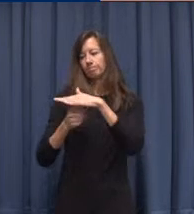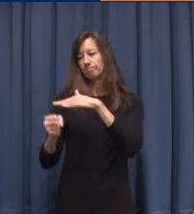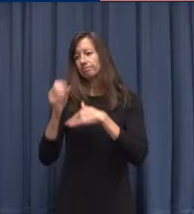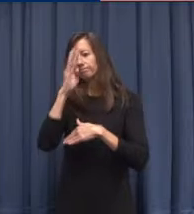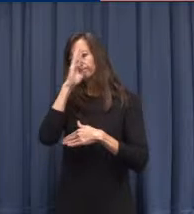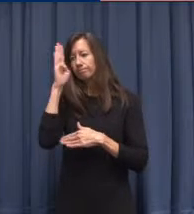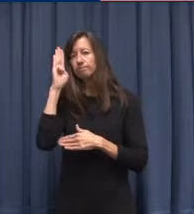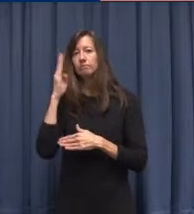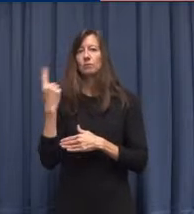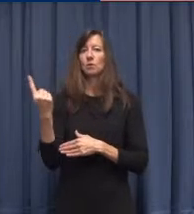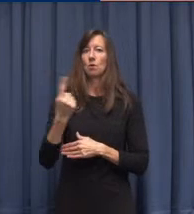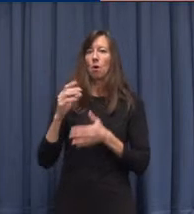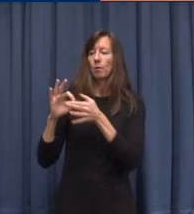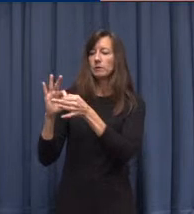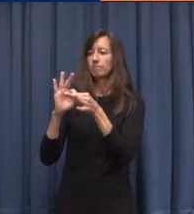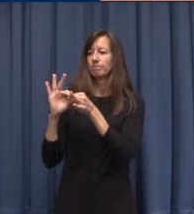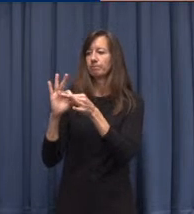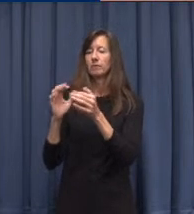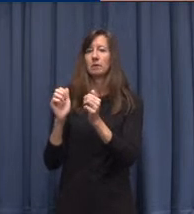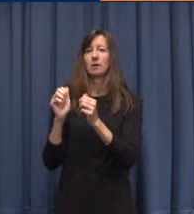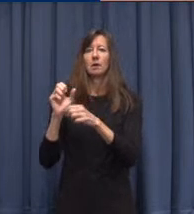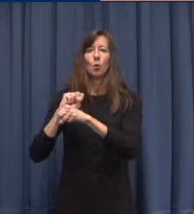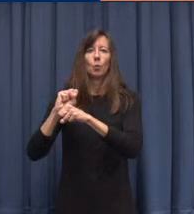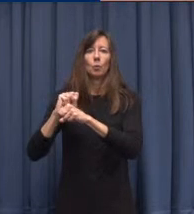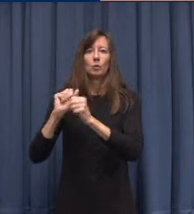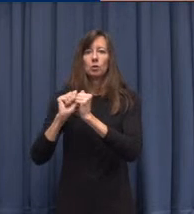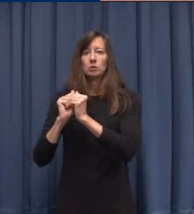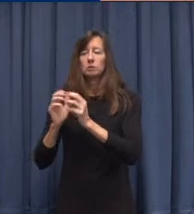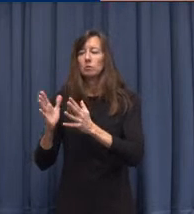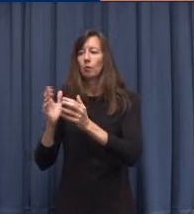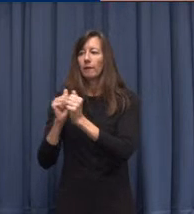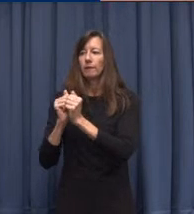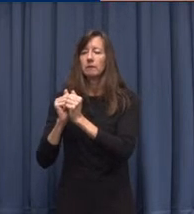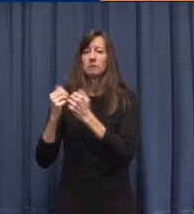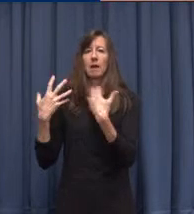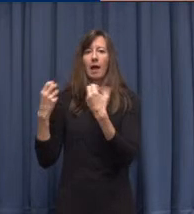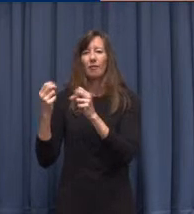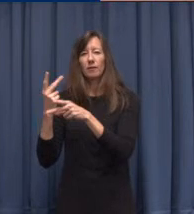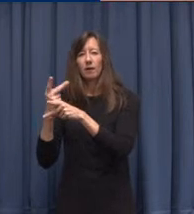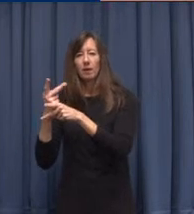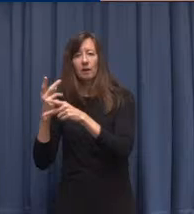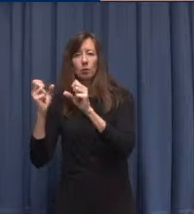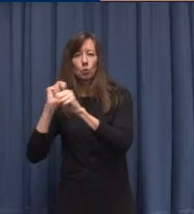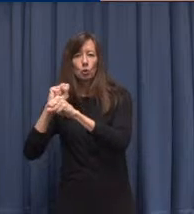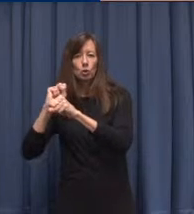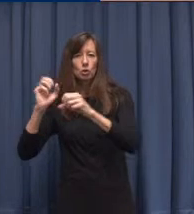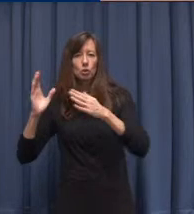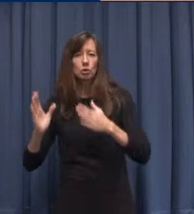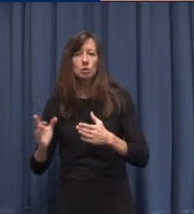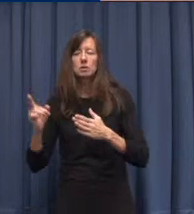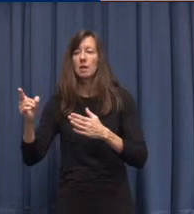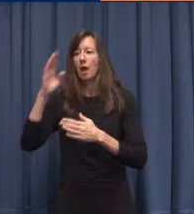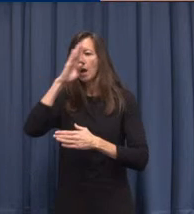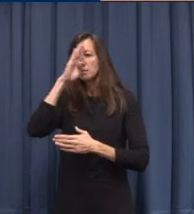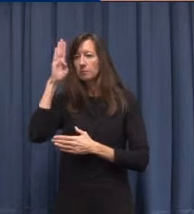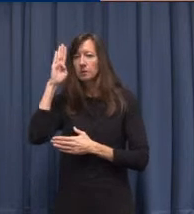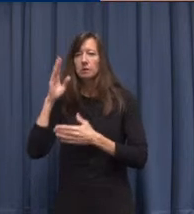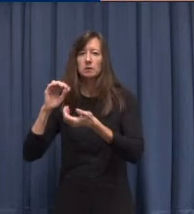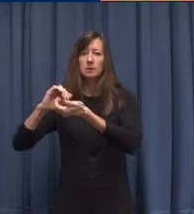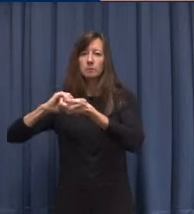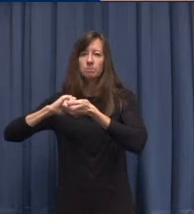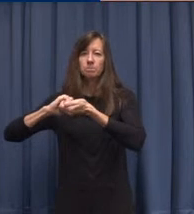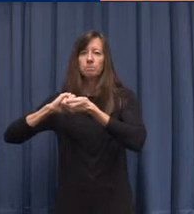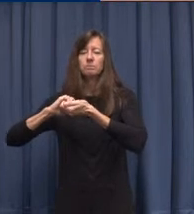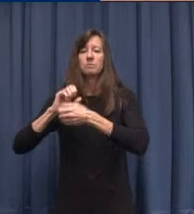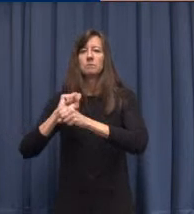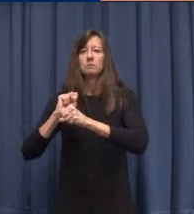healthcare leaders to make sure that we have sufficient capacity and need. But again, as a reminder, at the worst